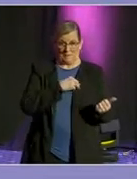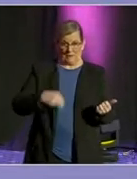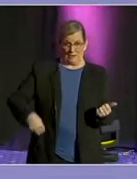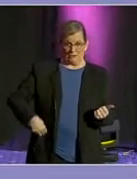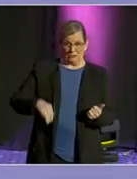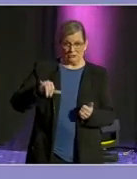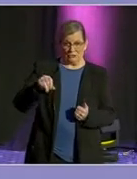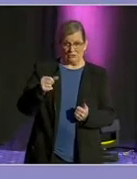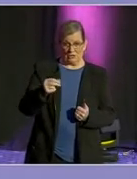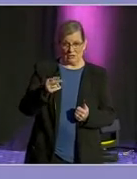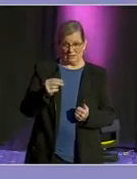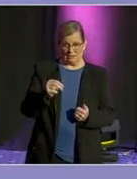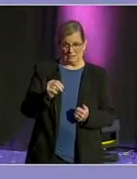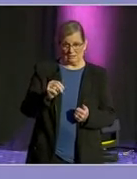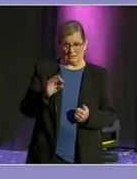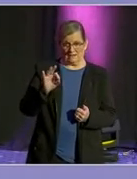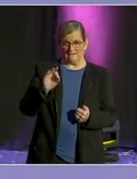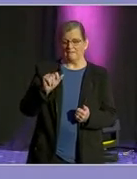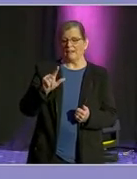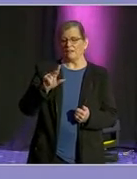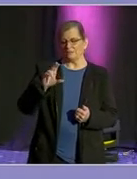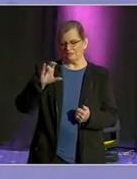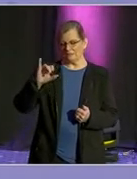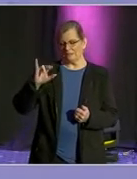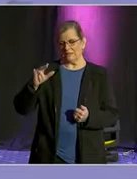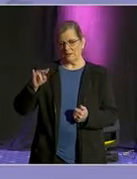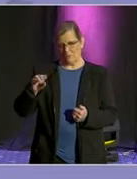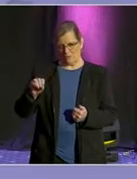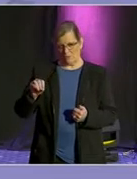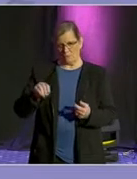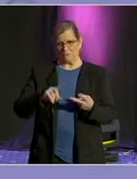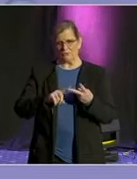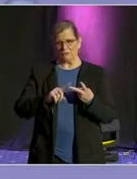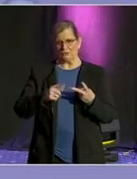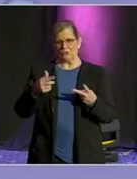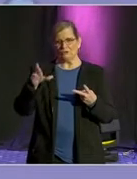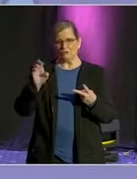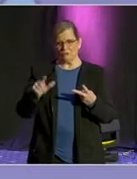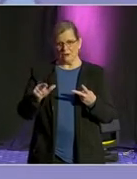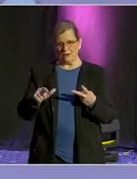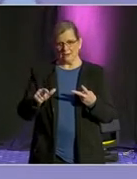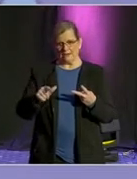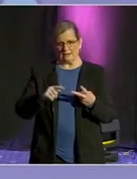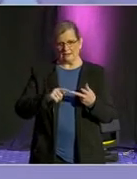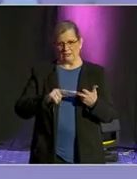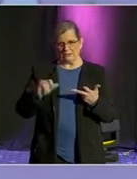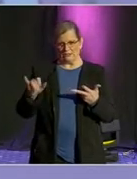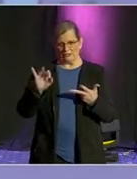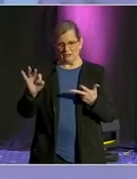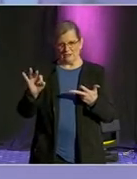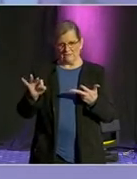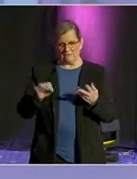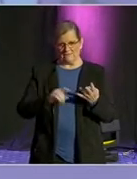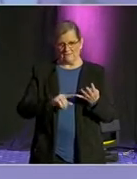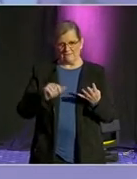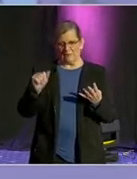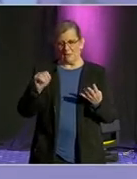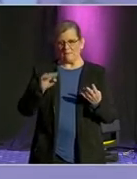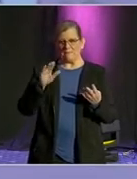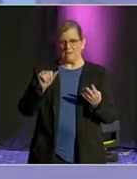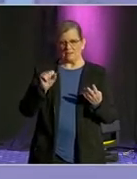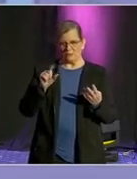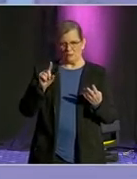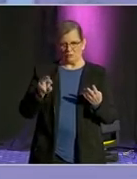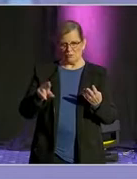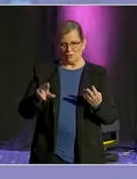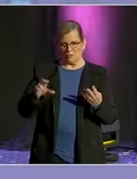Odell, Elliot Ferguson, Superintendent Jeff Reinbold, and Ambassador Koji Tomito, who will be joining us with